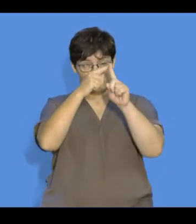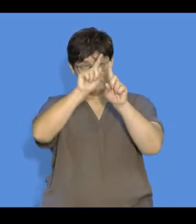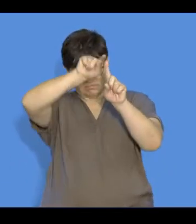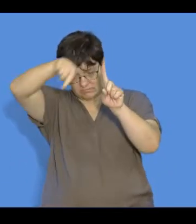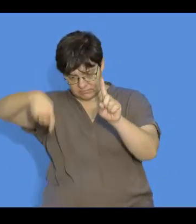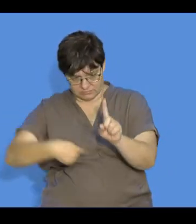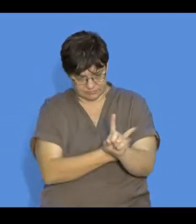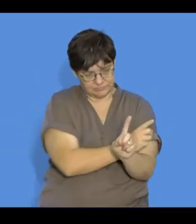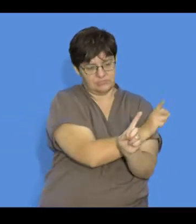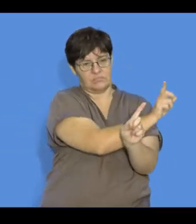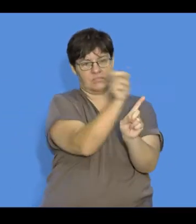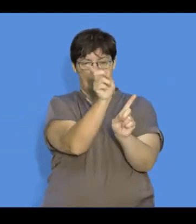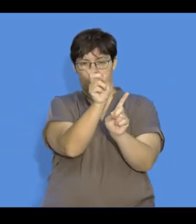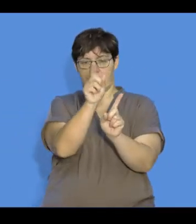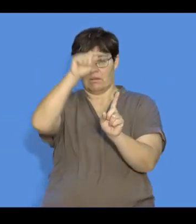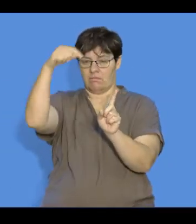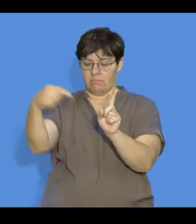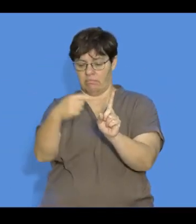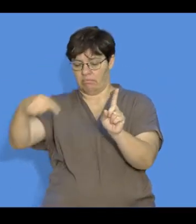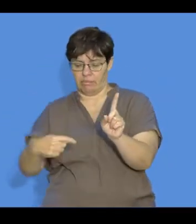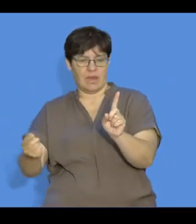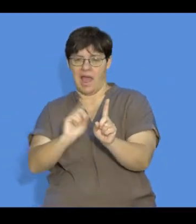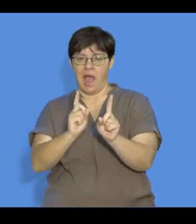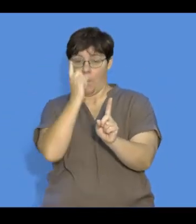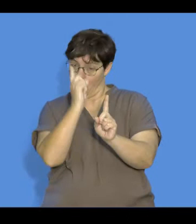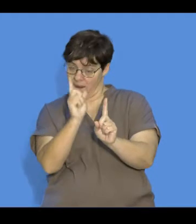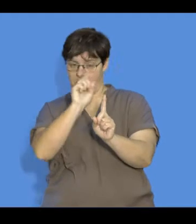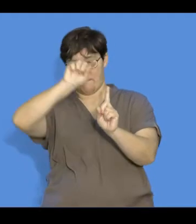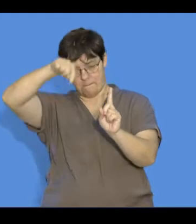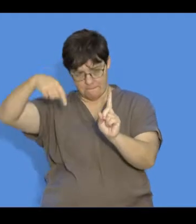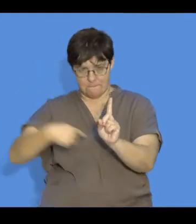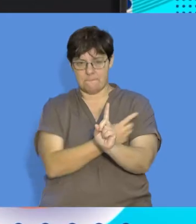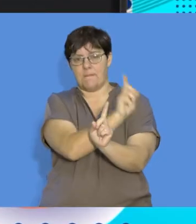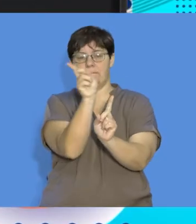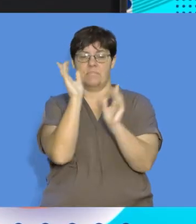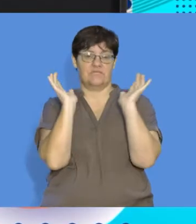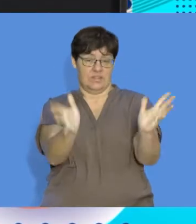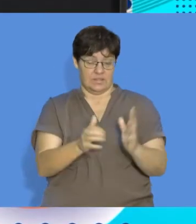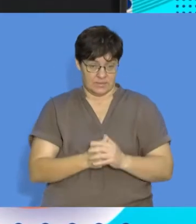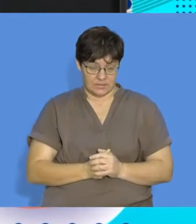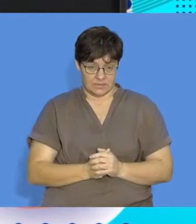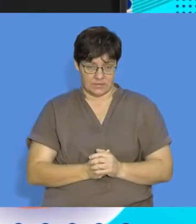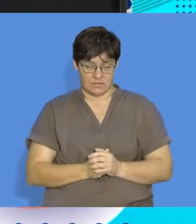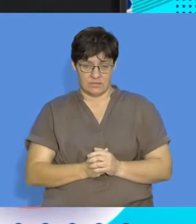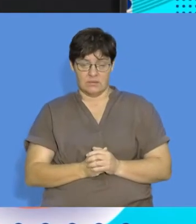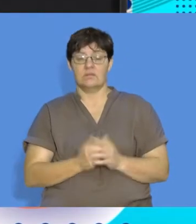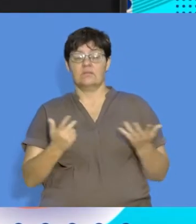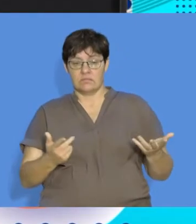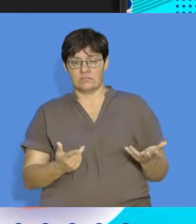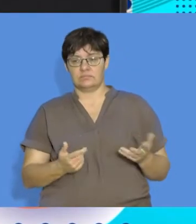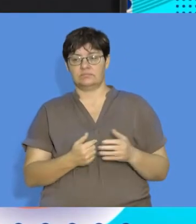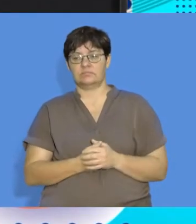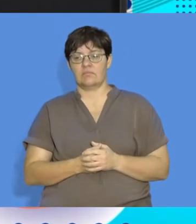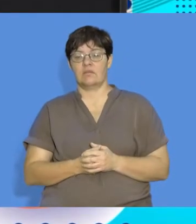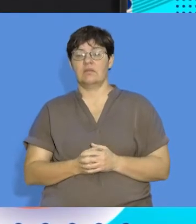to the negative terminal of the battery. Now, this brings us to something that is also very important. Remember, in terms of convention or by